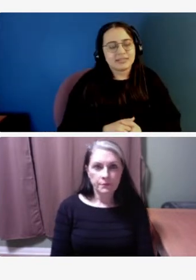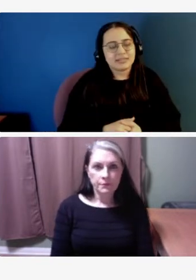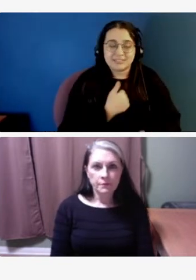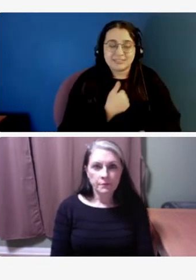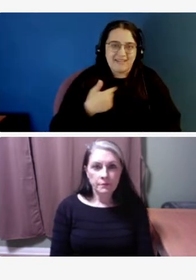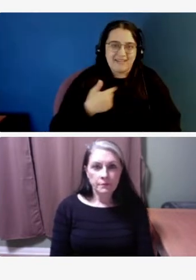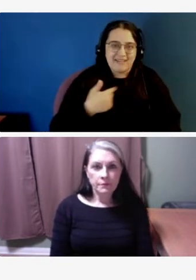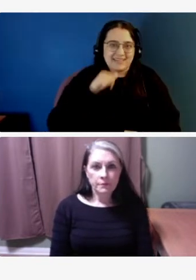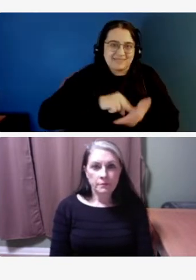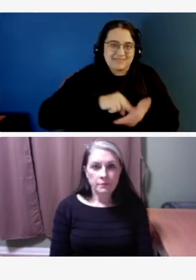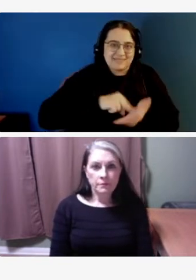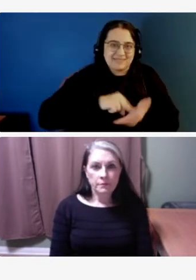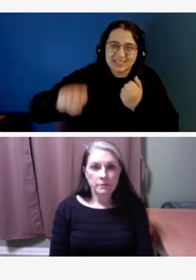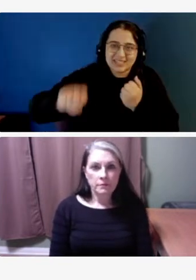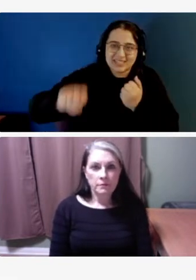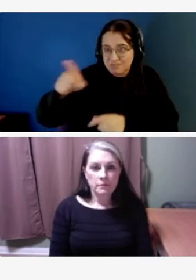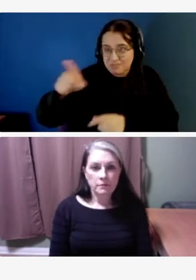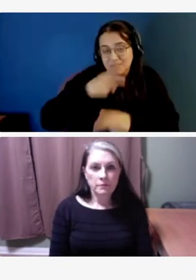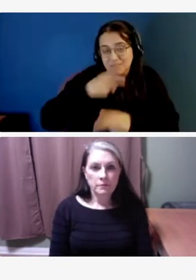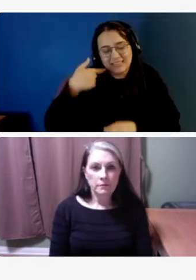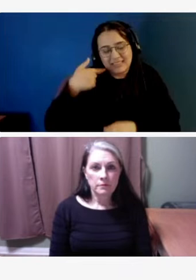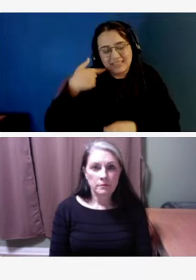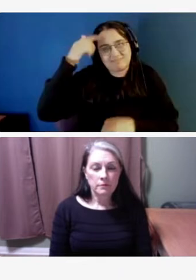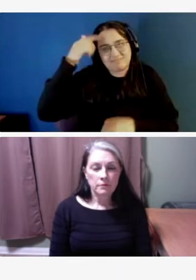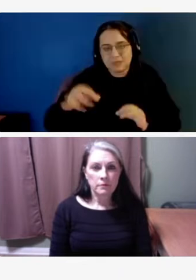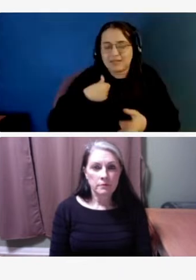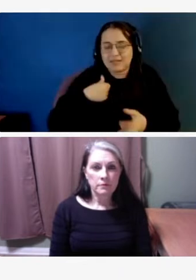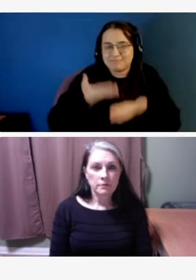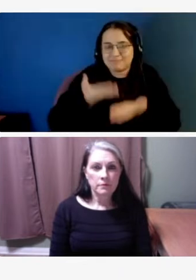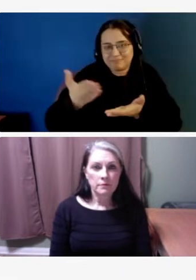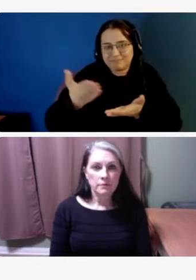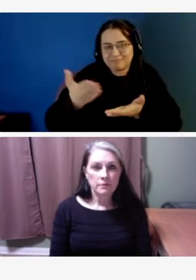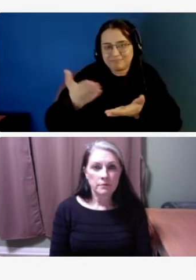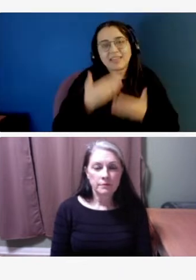it now. But thank you for the report. Thank you, Mrs. Harrell.